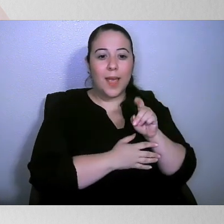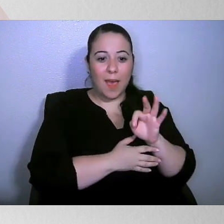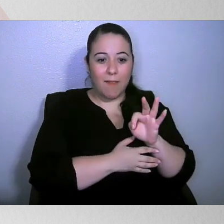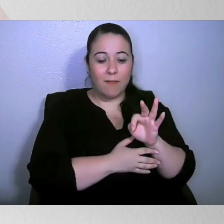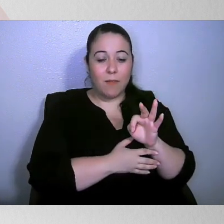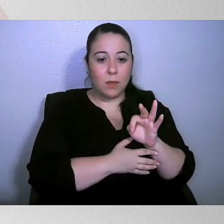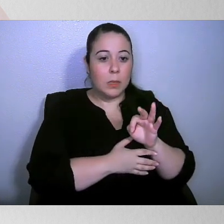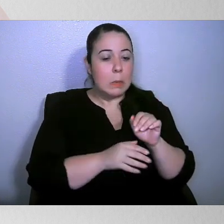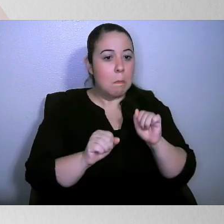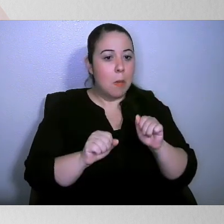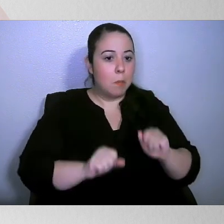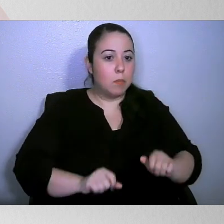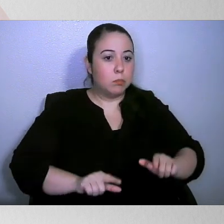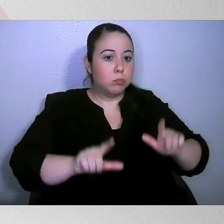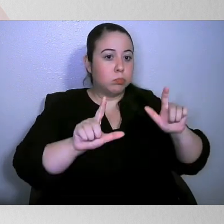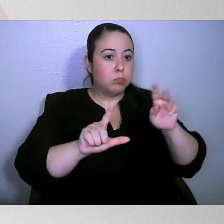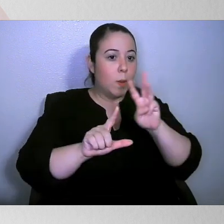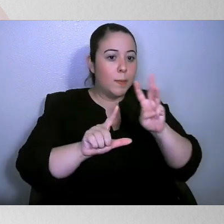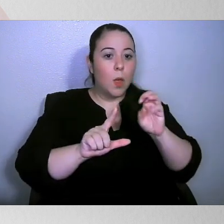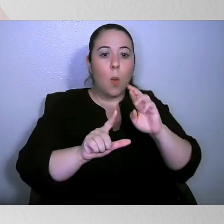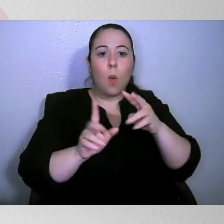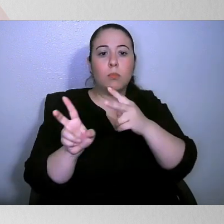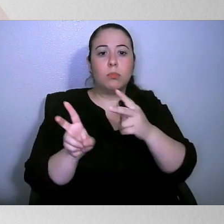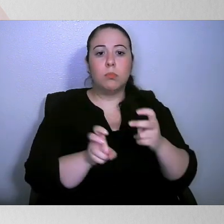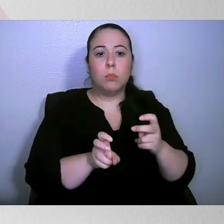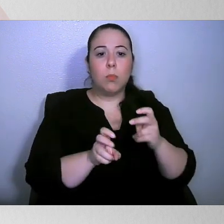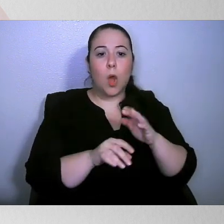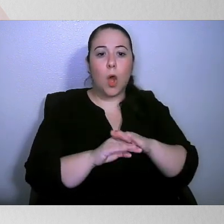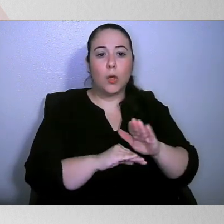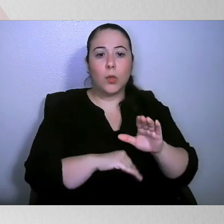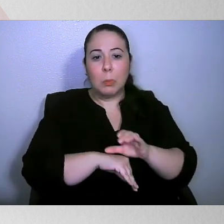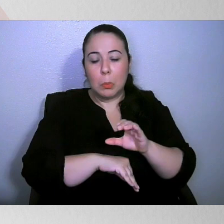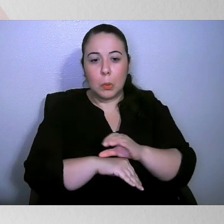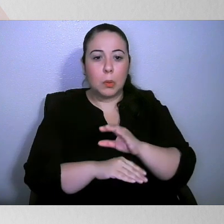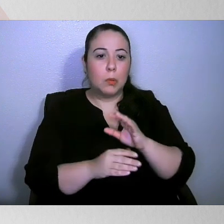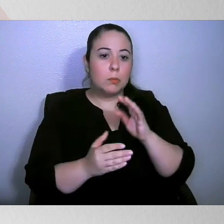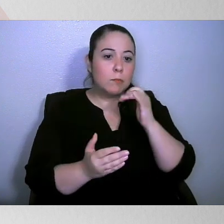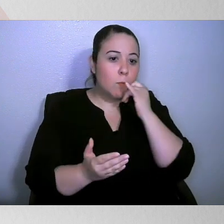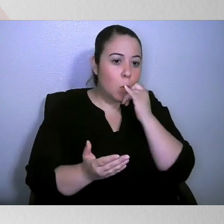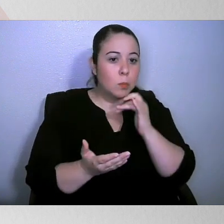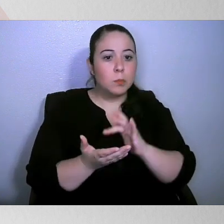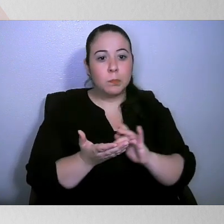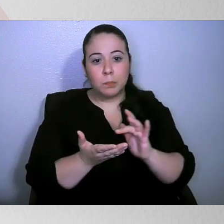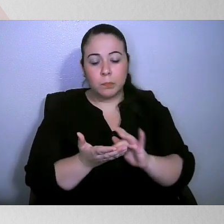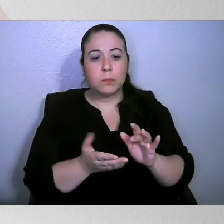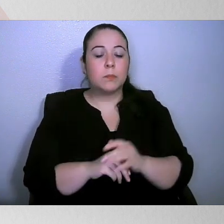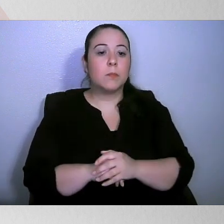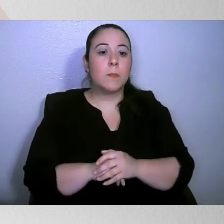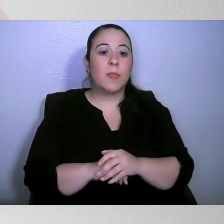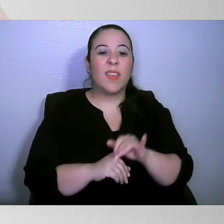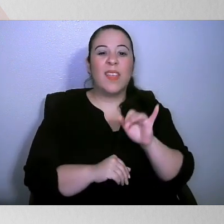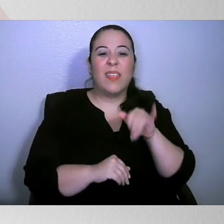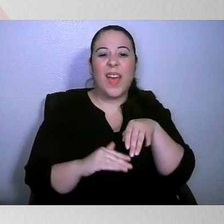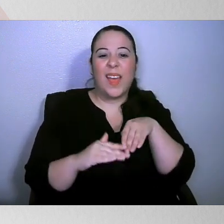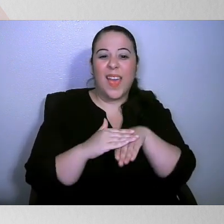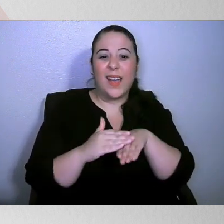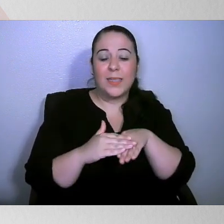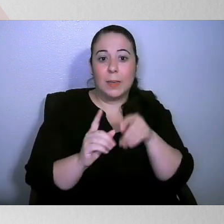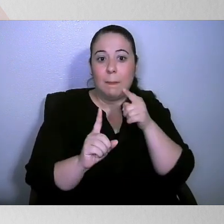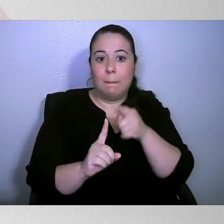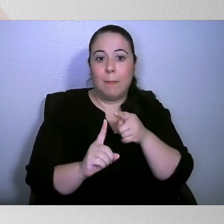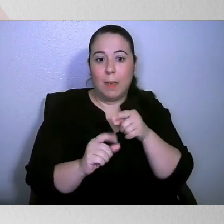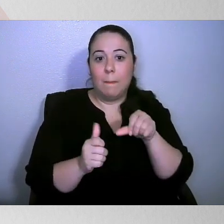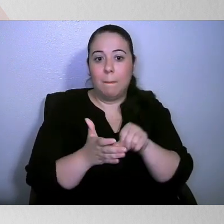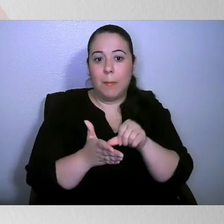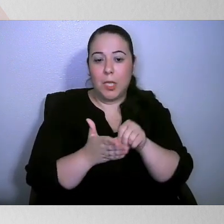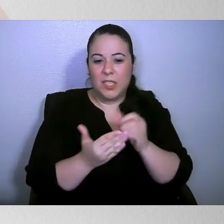website tab for you or download the plan directly to your device. While accessing the draft plan may be easier through the main page, this may also